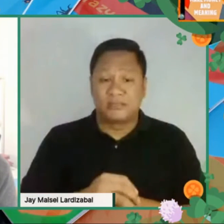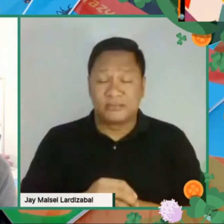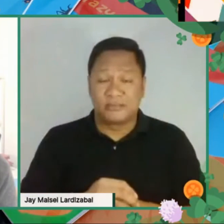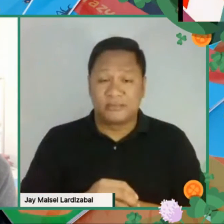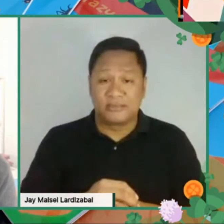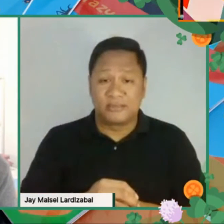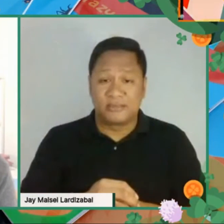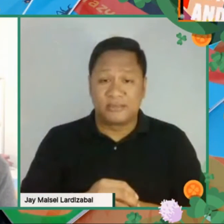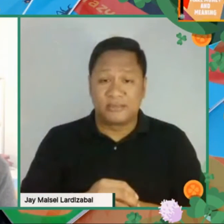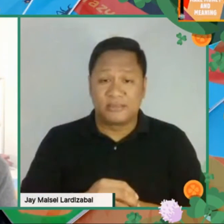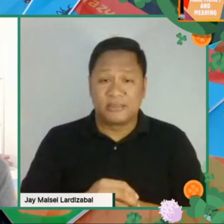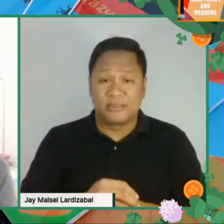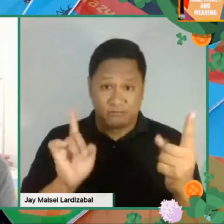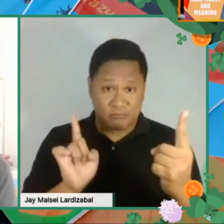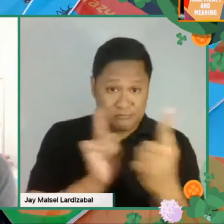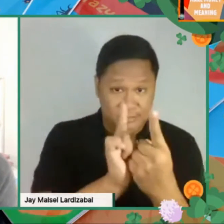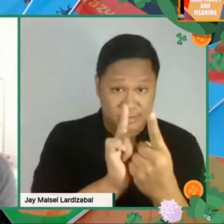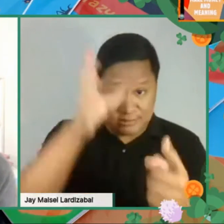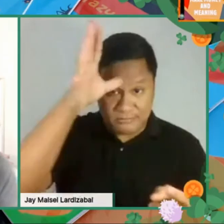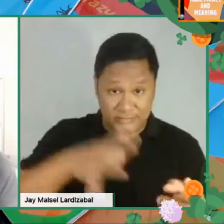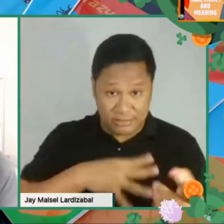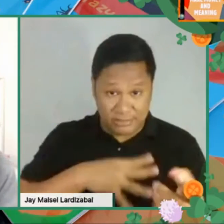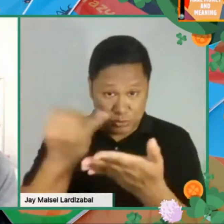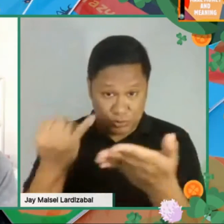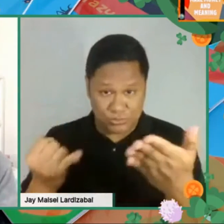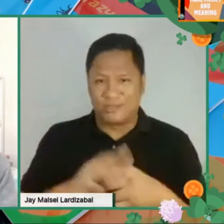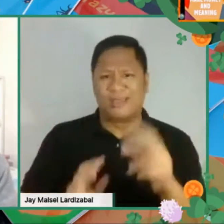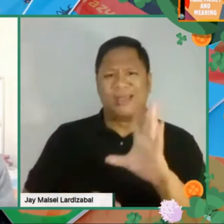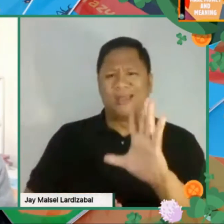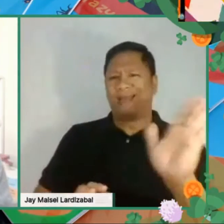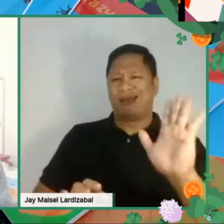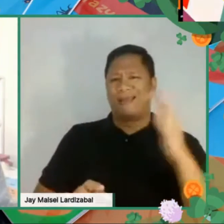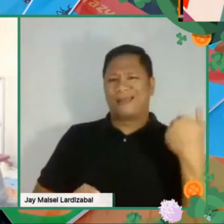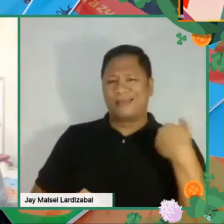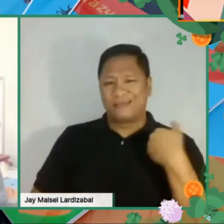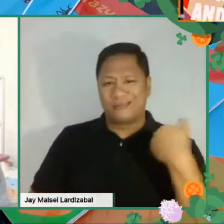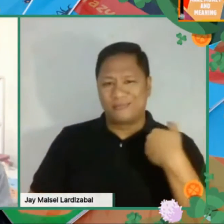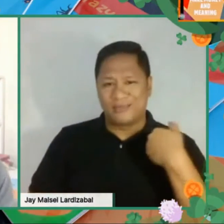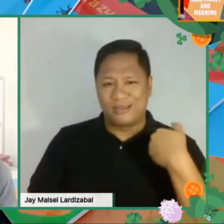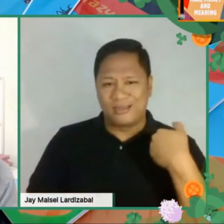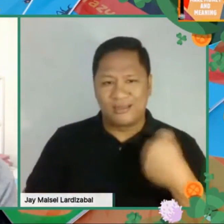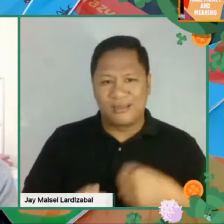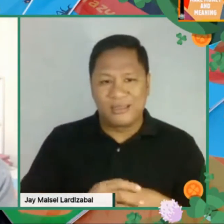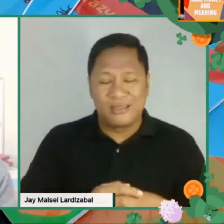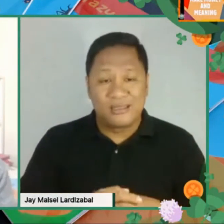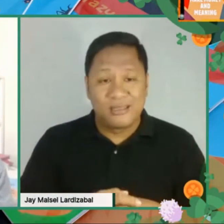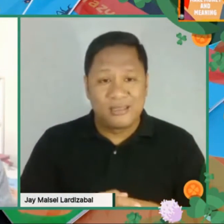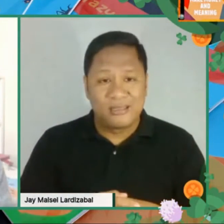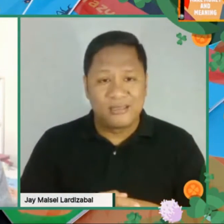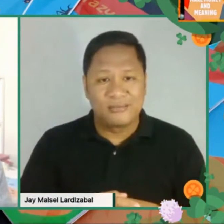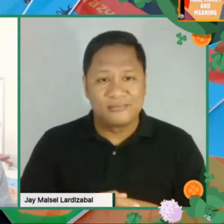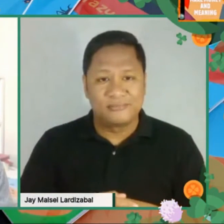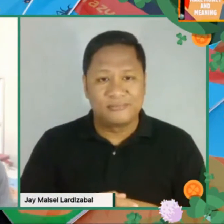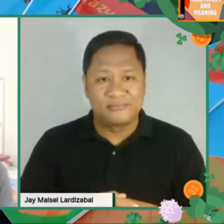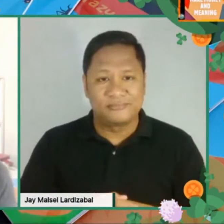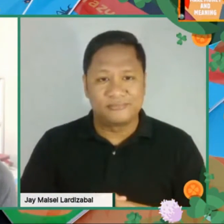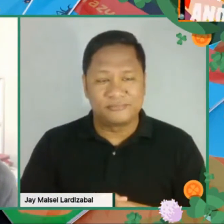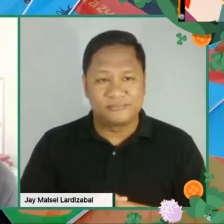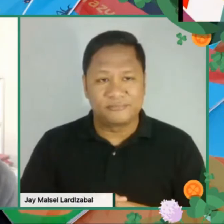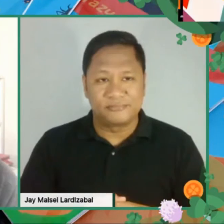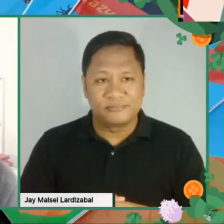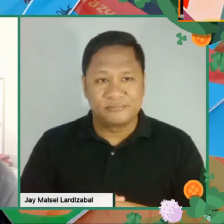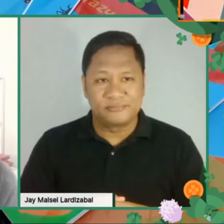physically together to No, no, lahat yan ng communication namin lahat online. Mhm,